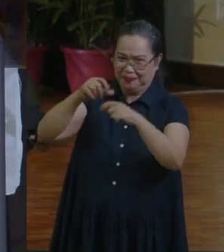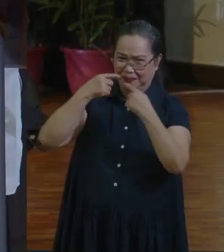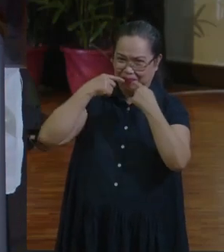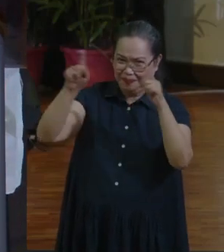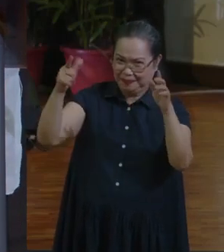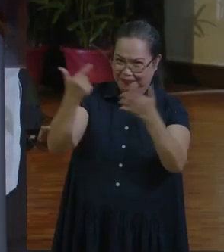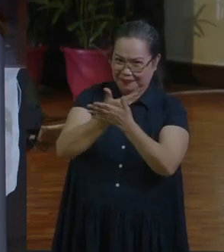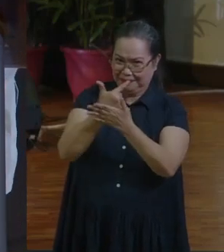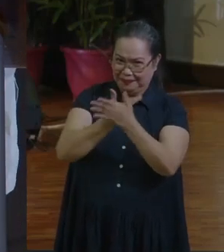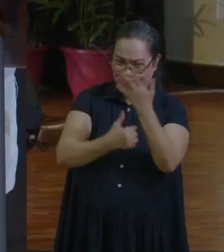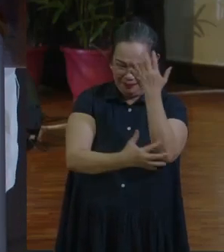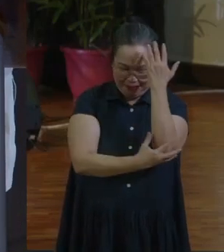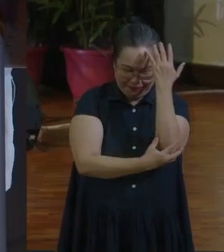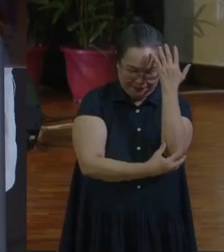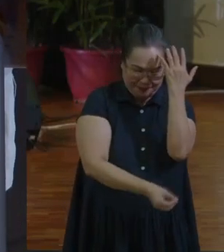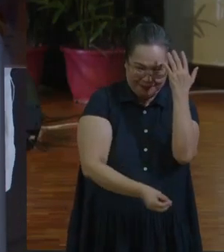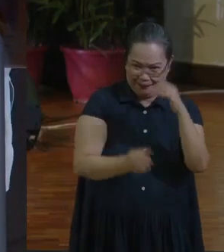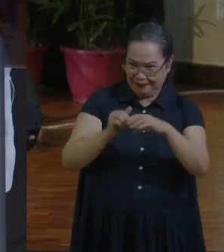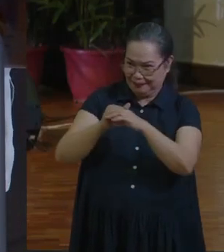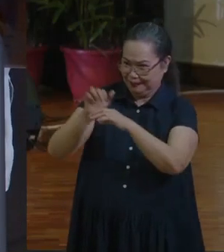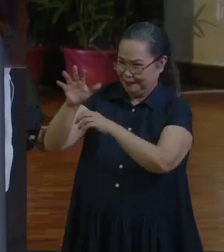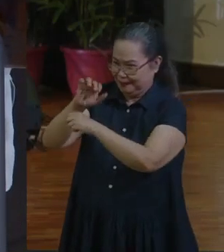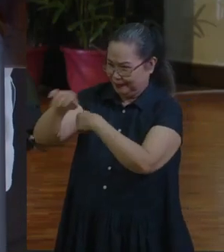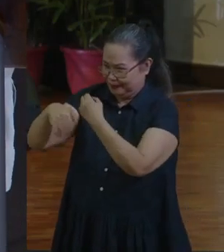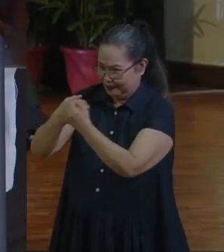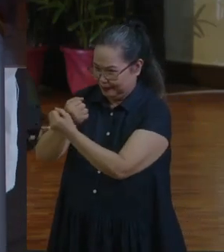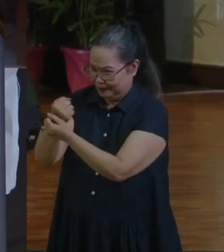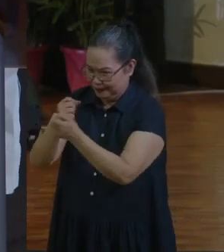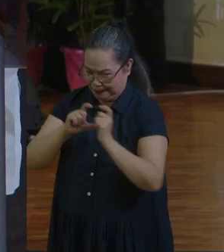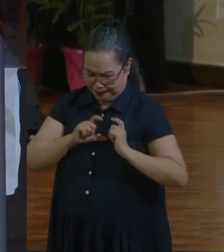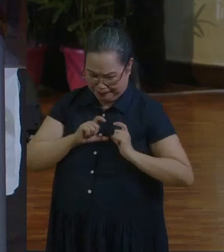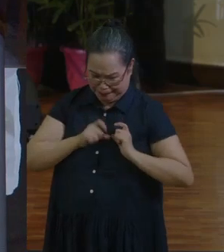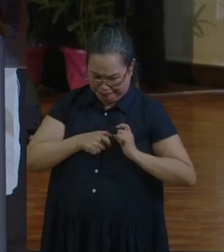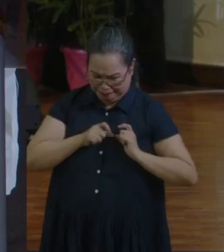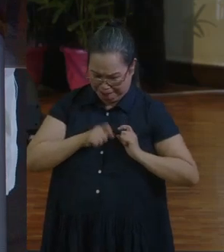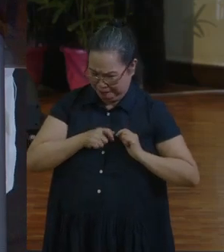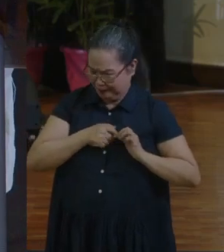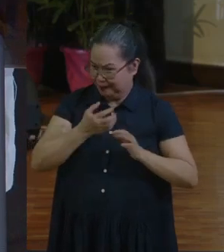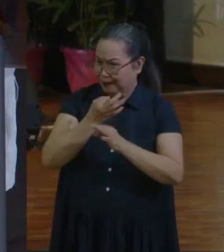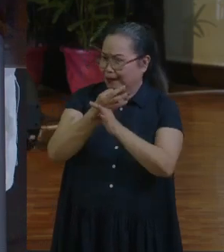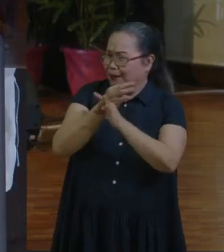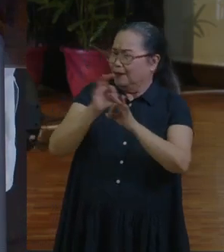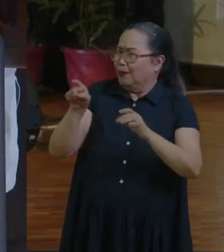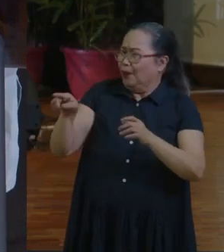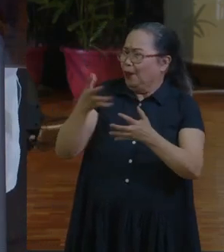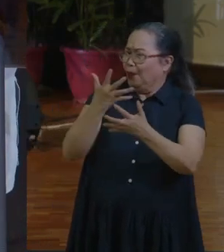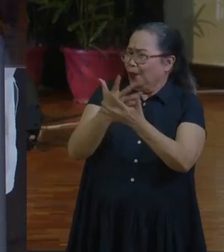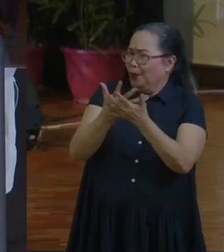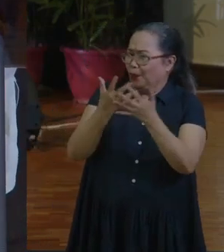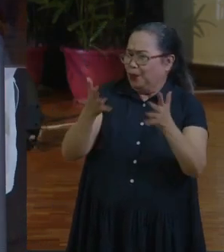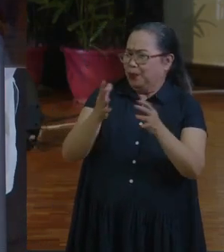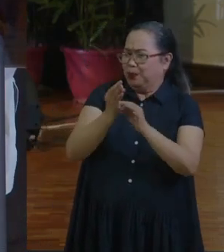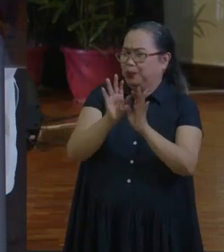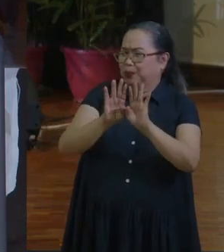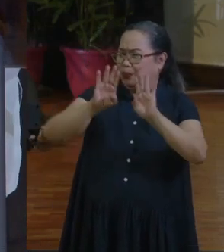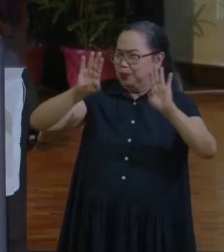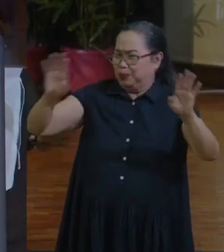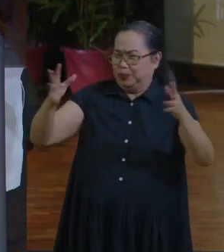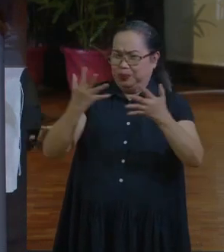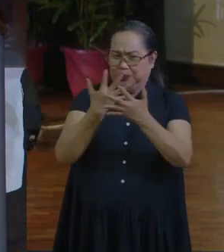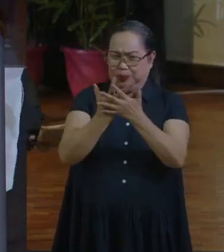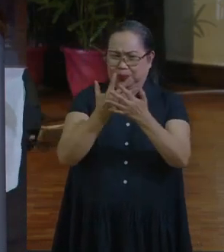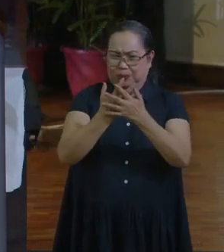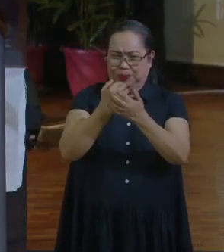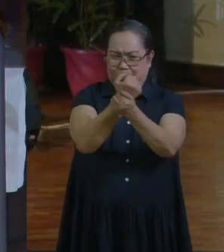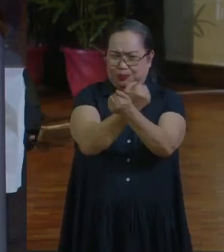news to the poor. He has sent me to bind up the brokenhearted, to proclaim liberty to the captives and the opening of the prison to those who are